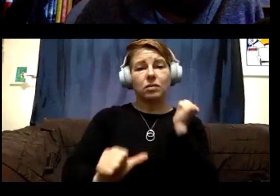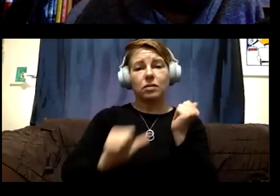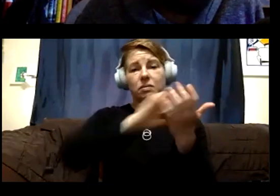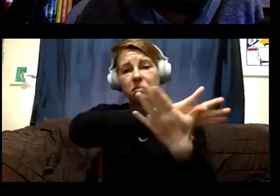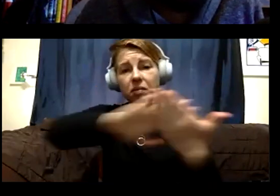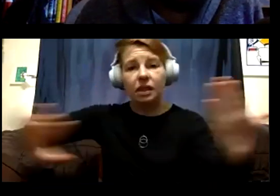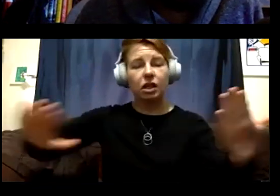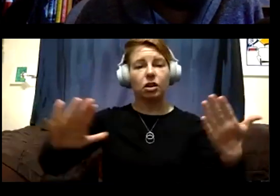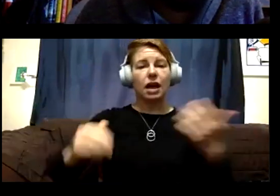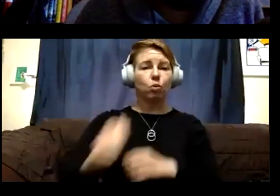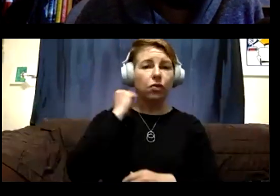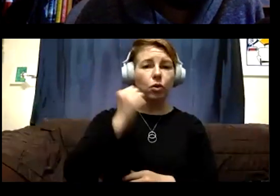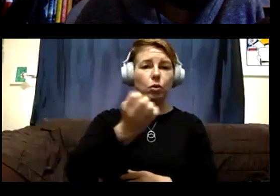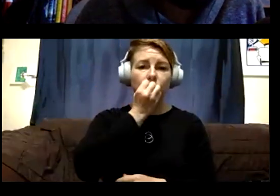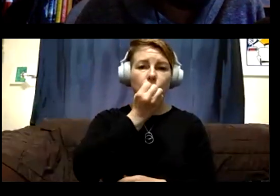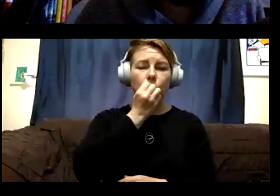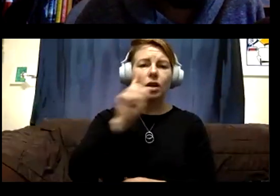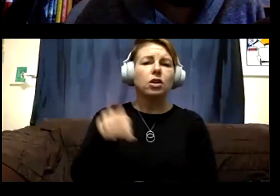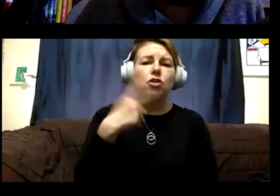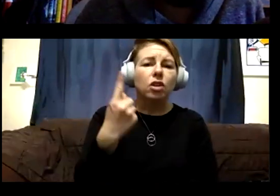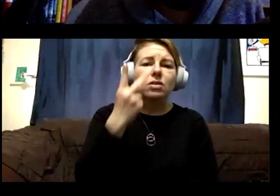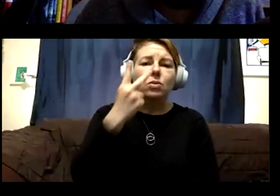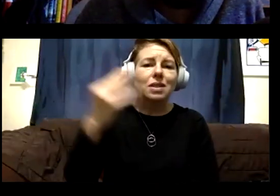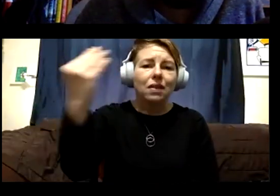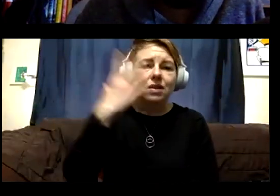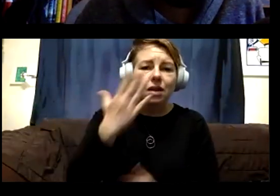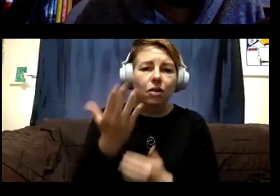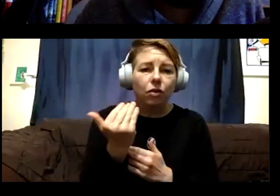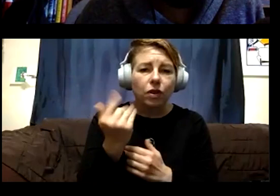the promise of seeing the sun for 15 minutes of their day.